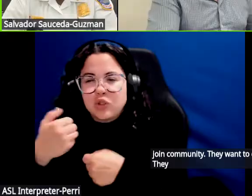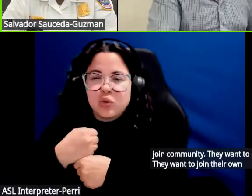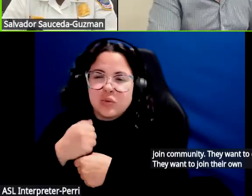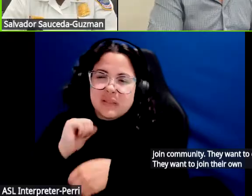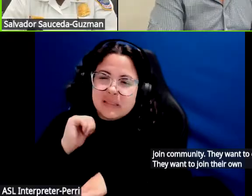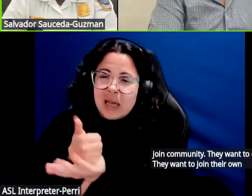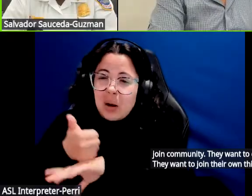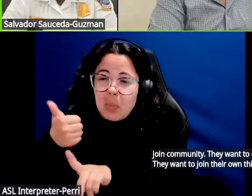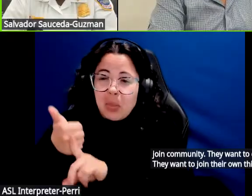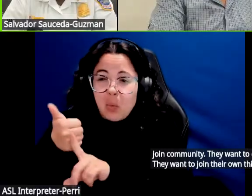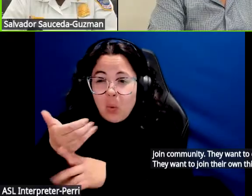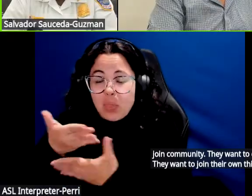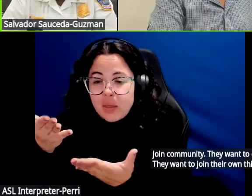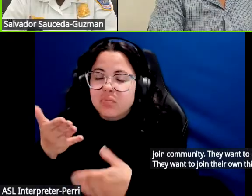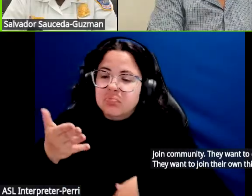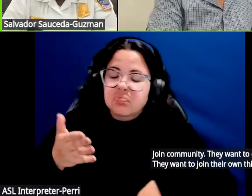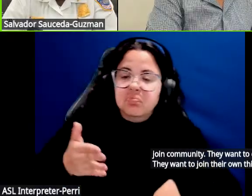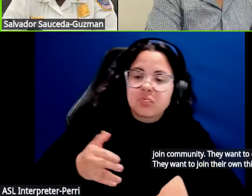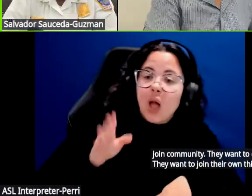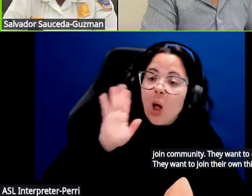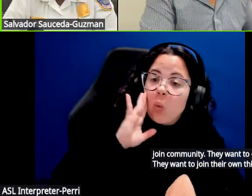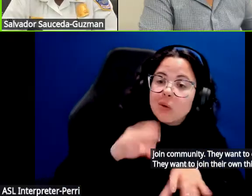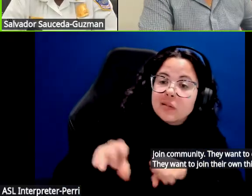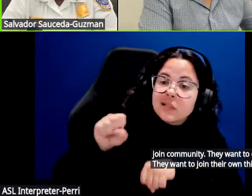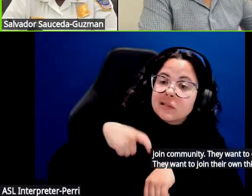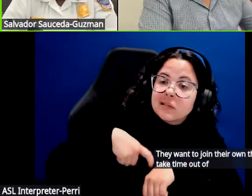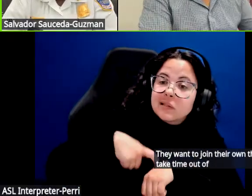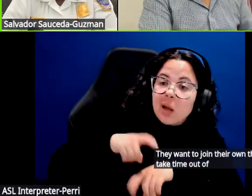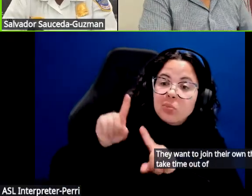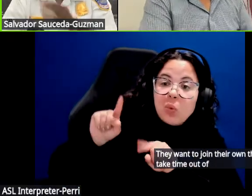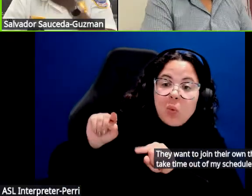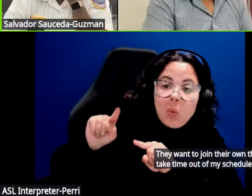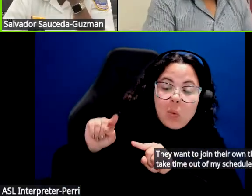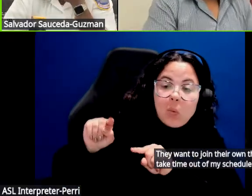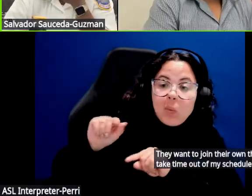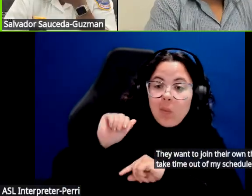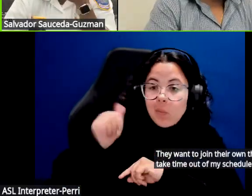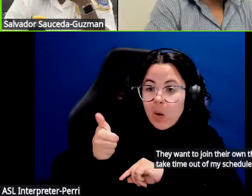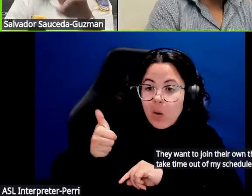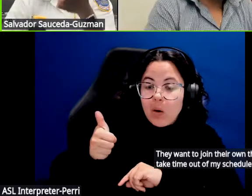So I wasn't sure, but I am going to take time out of my schedule to attend because, you know,